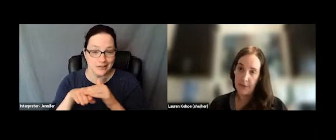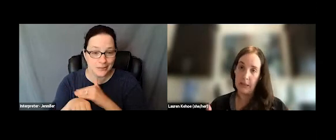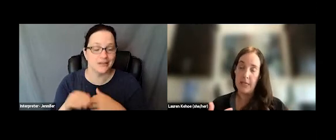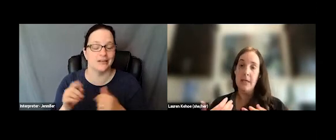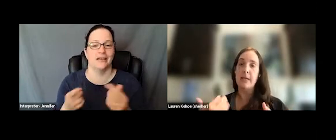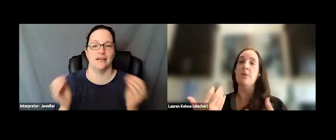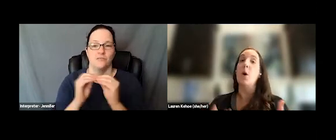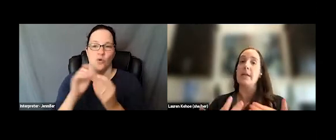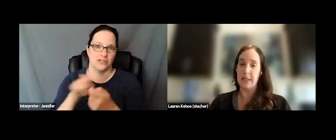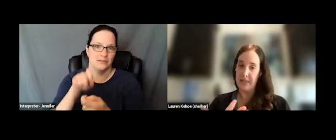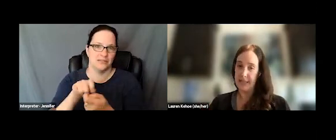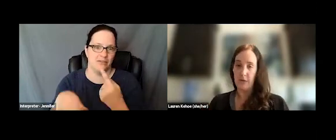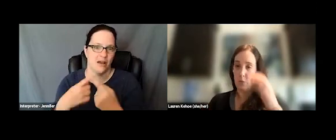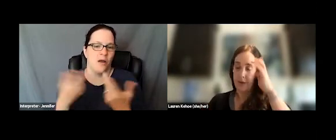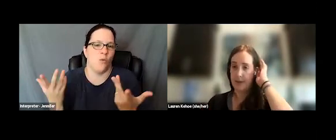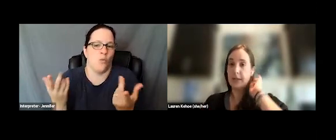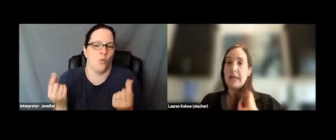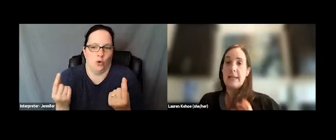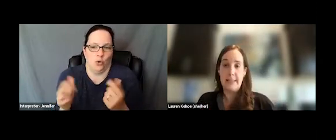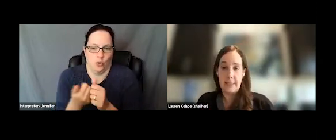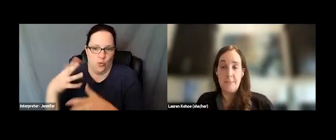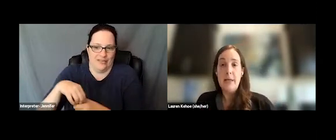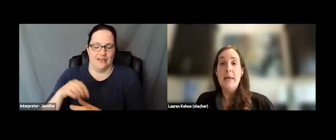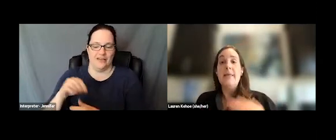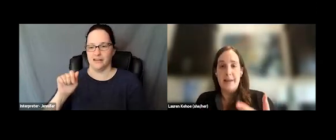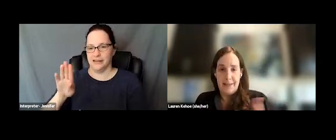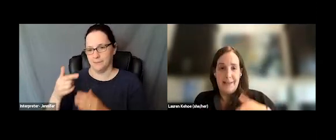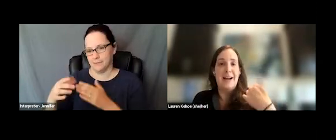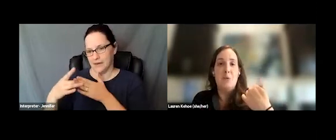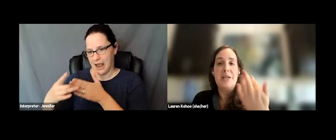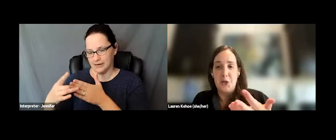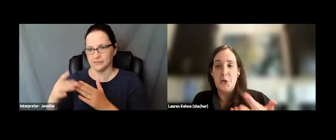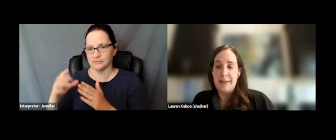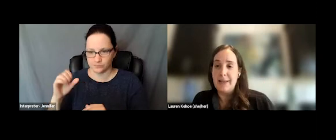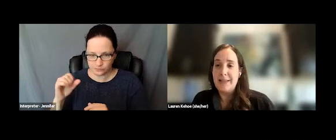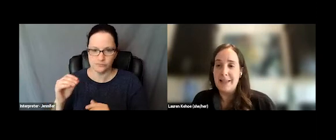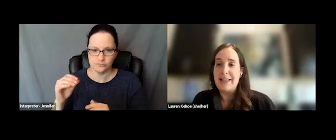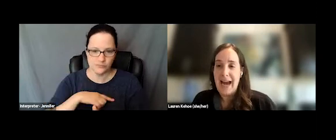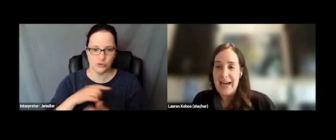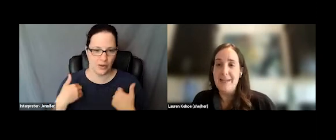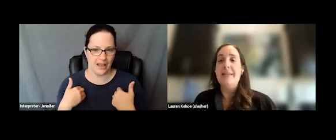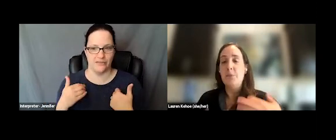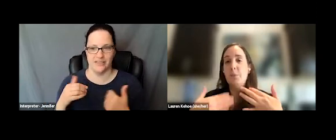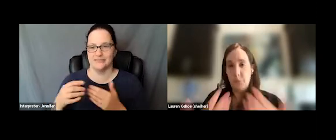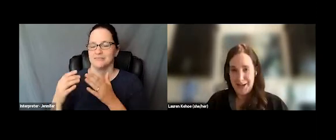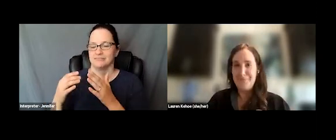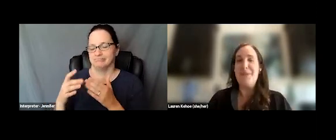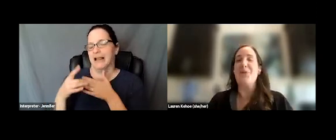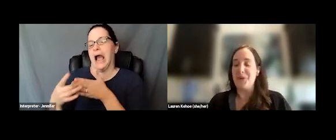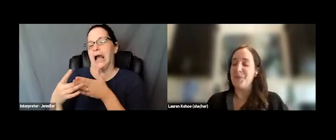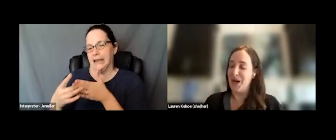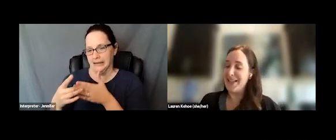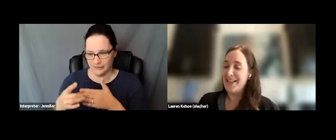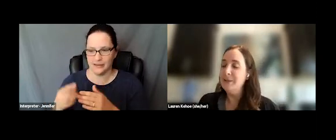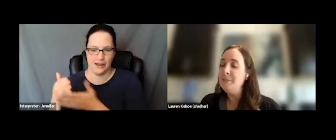more specifically, kind of what needed to be done within the LibGuides system. Thus, we did create this guide that guided